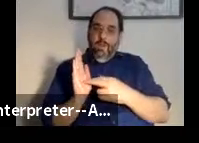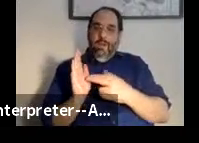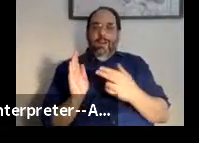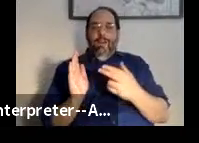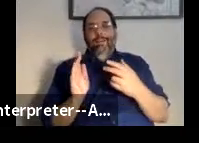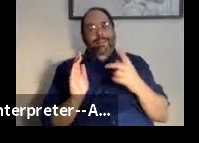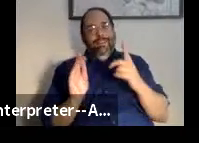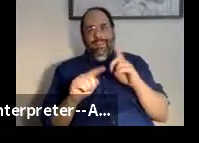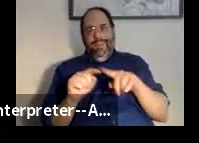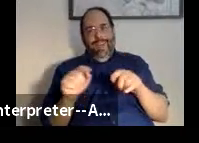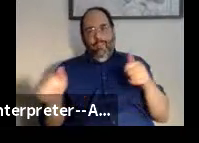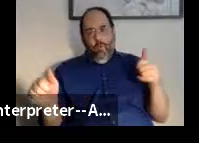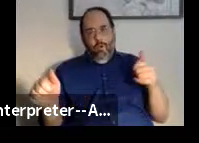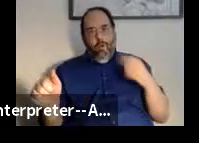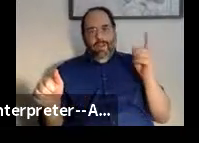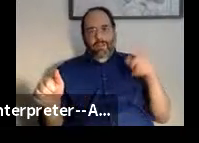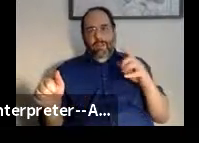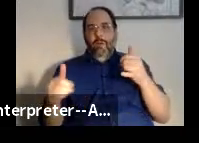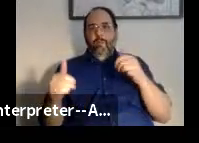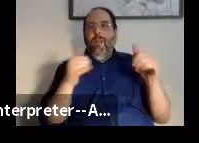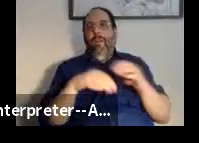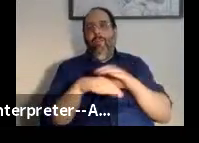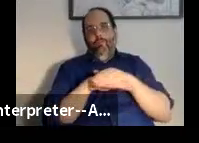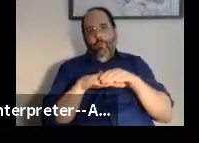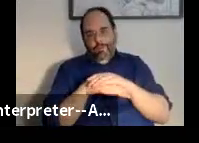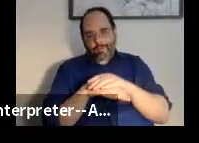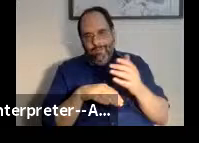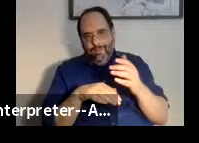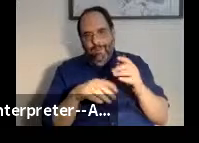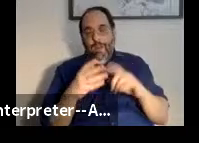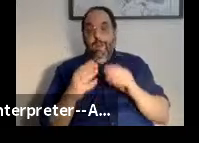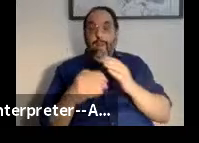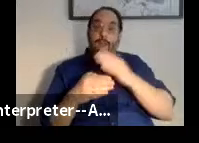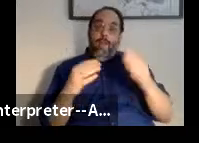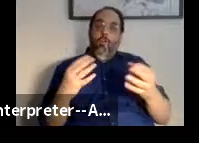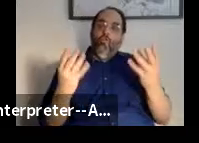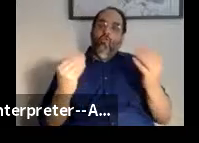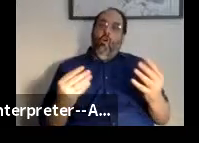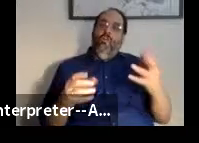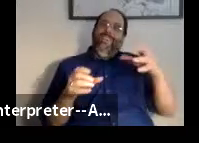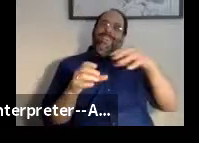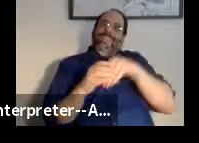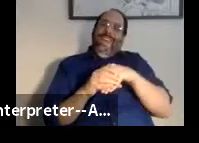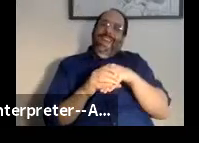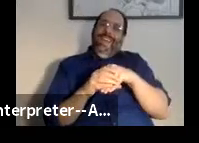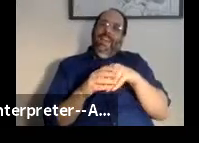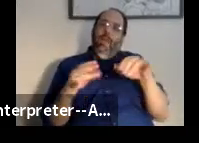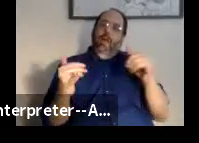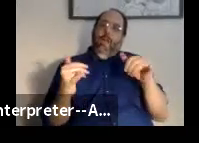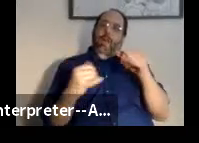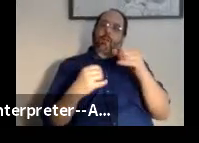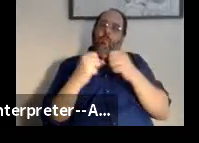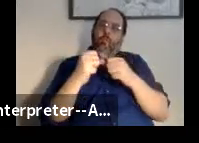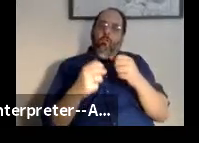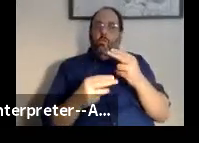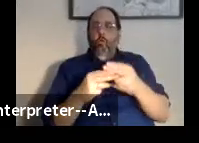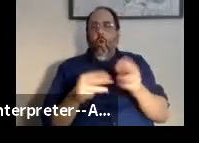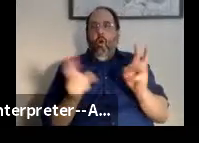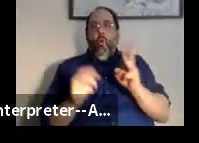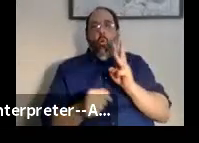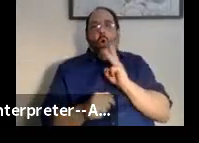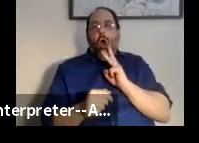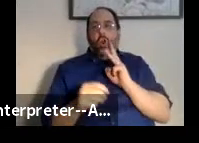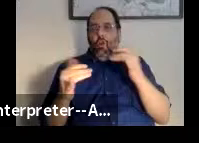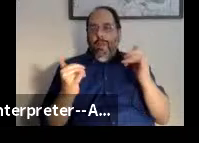this topic without talking about playground surfaces. And we'll end with soft contained play structures and also what we call water play